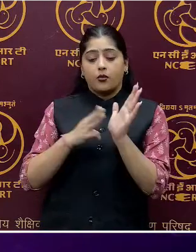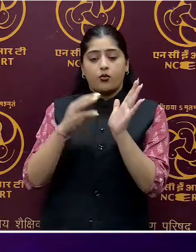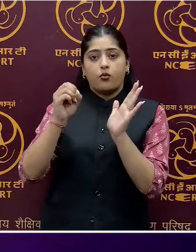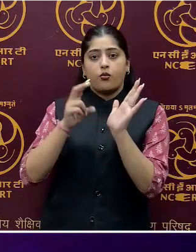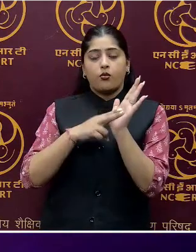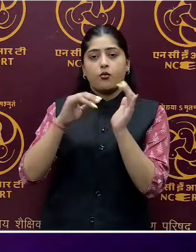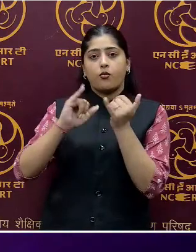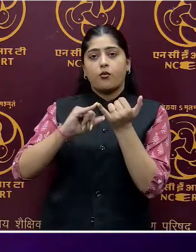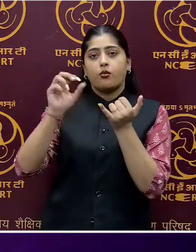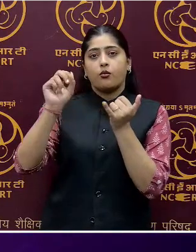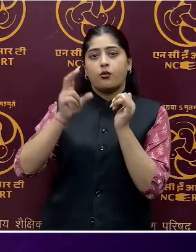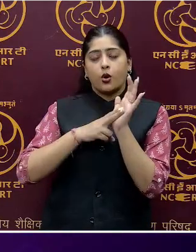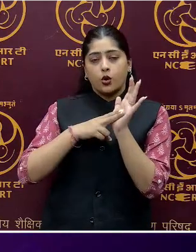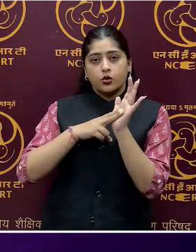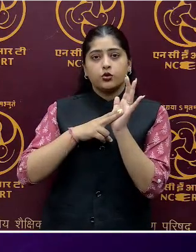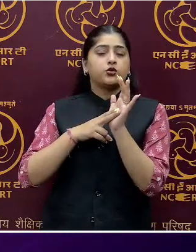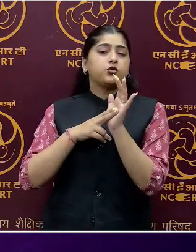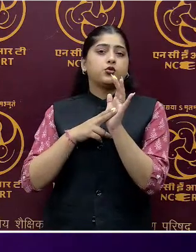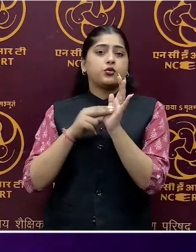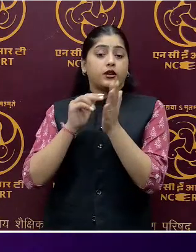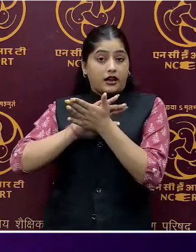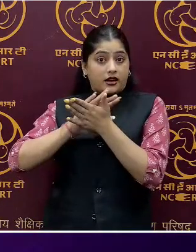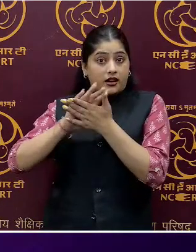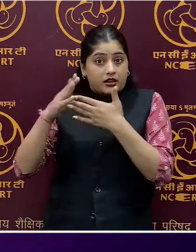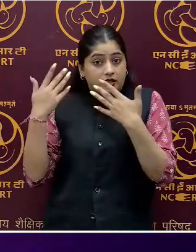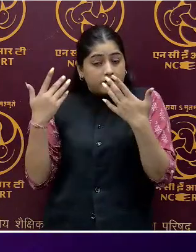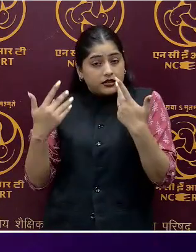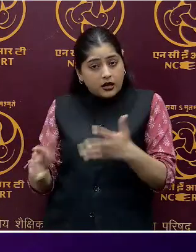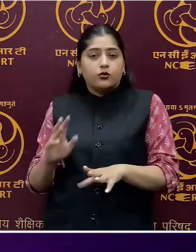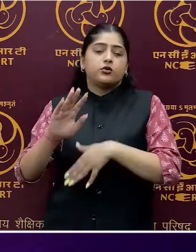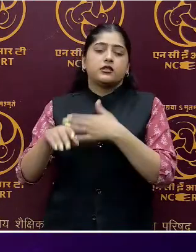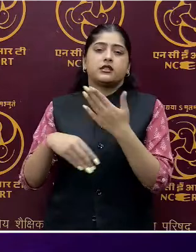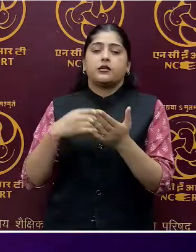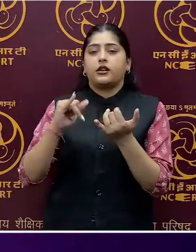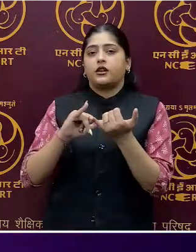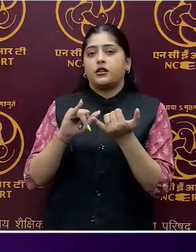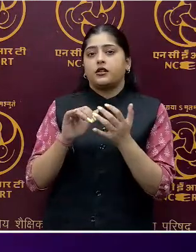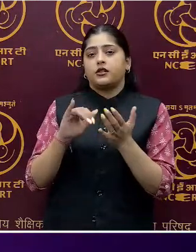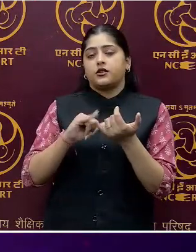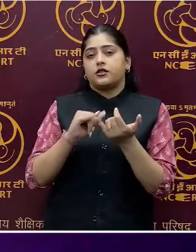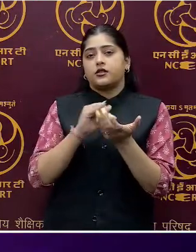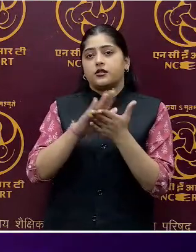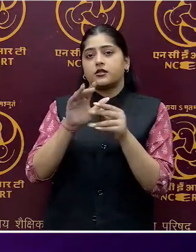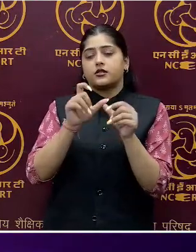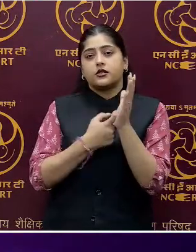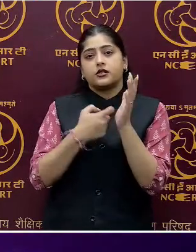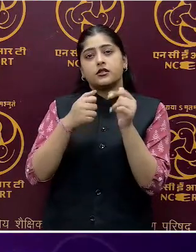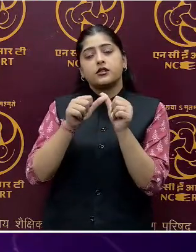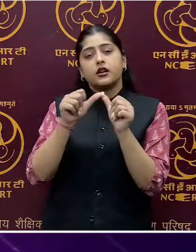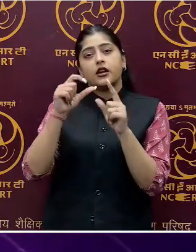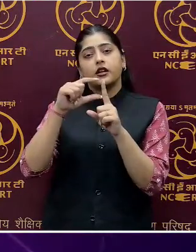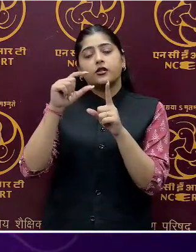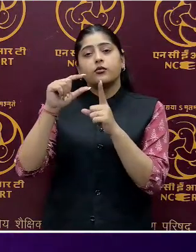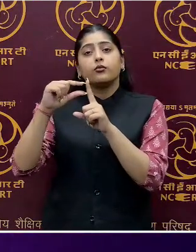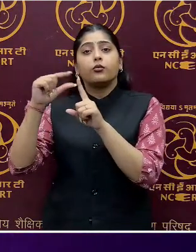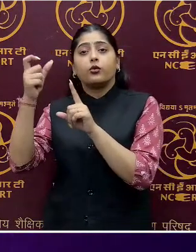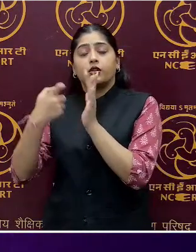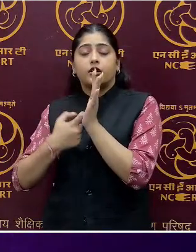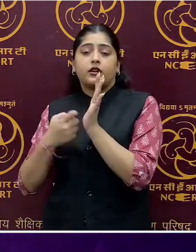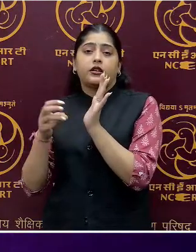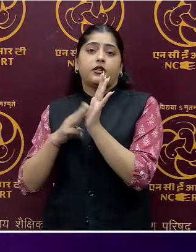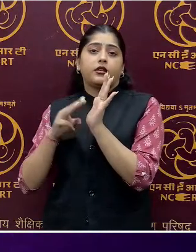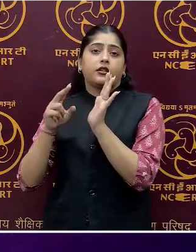season. Okay. Well, So- it's that time of the year when we also celebrate Navratri. Yes, yes, and you can spot one more thing here. There's